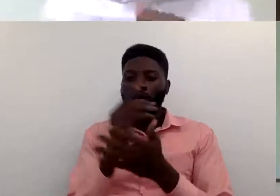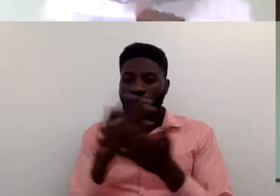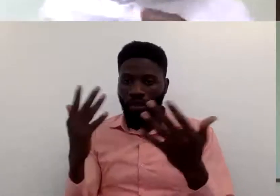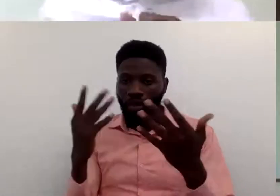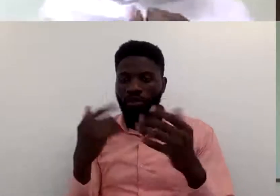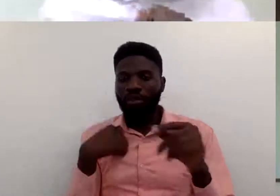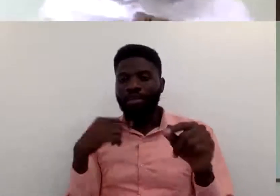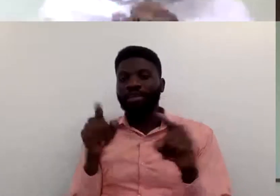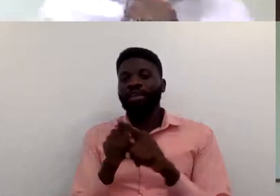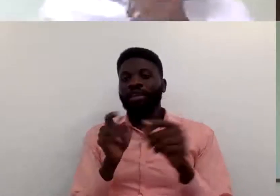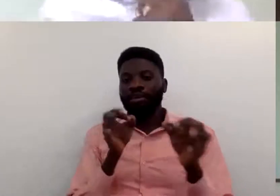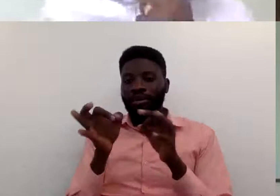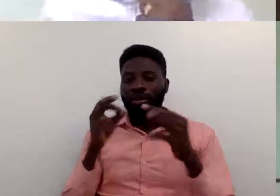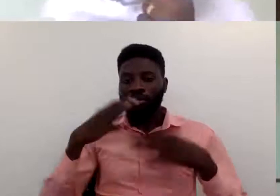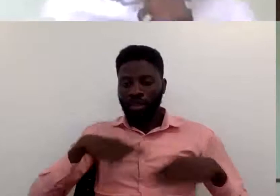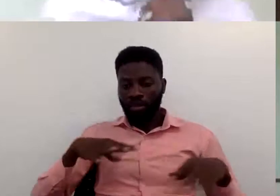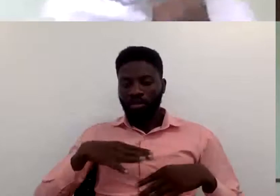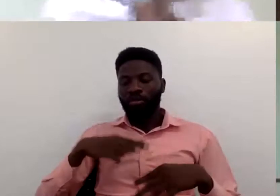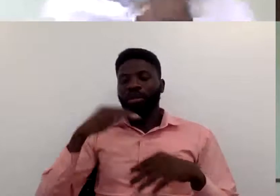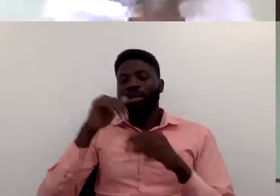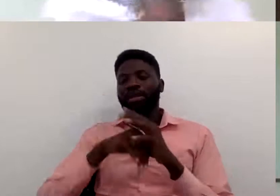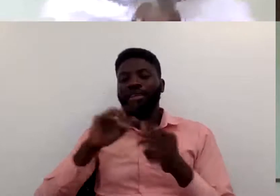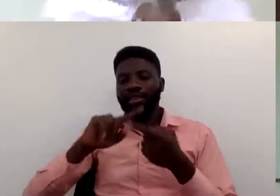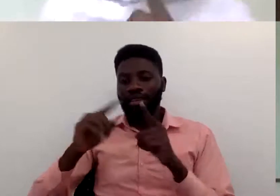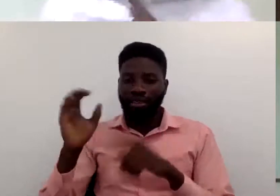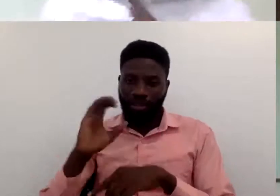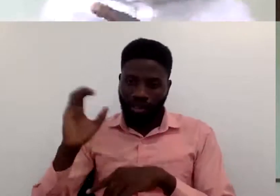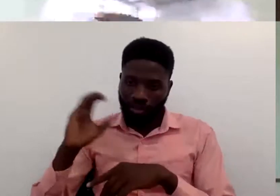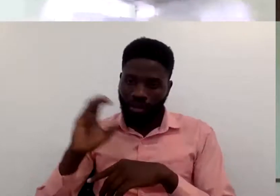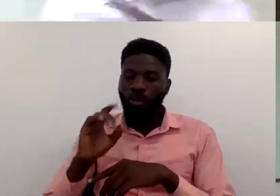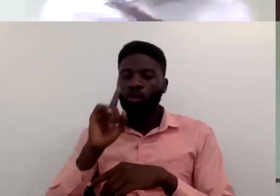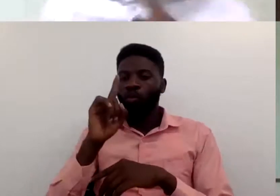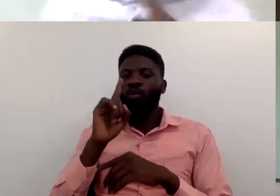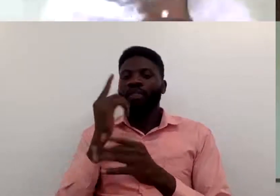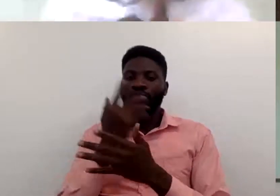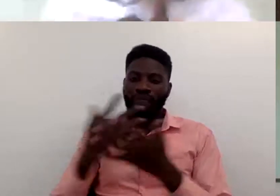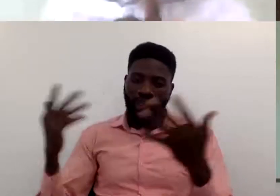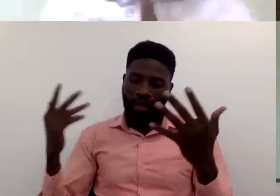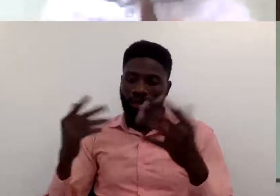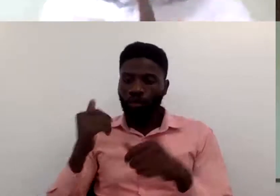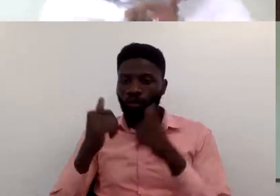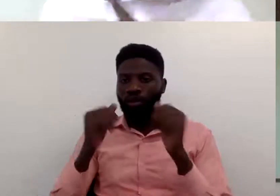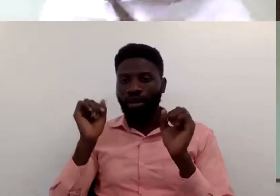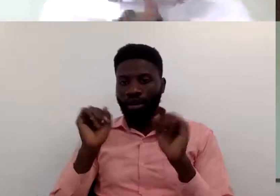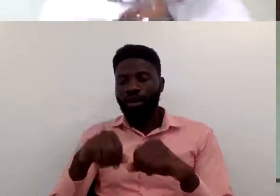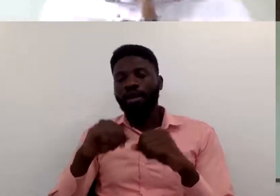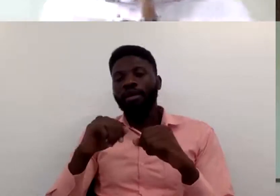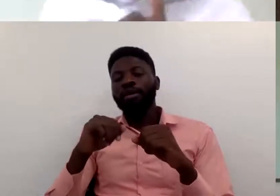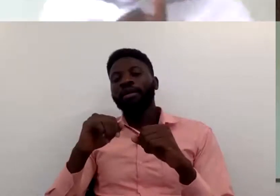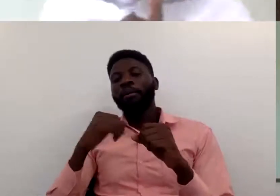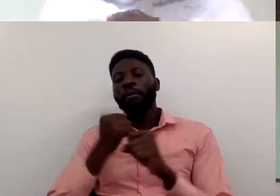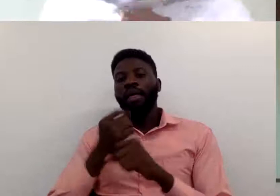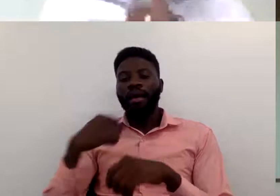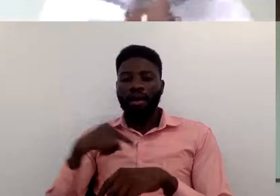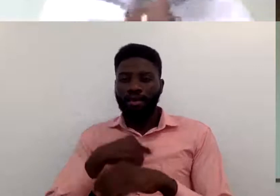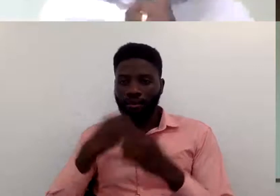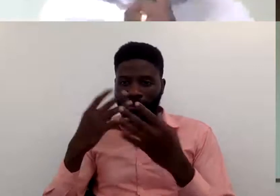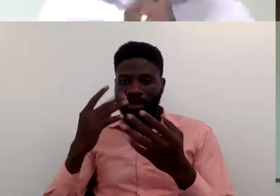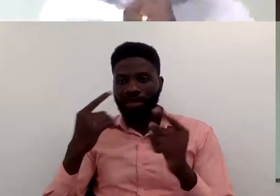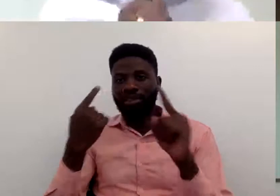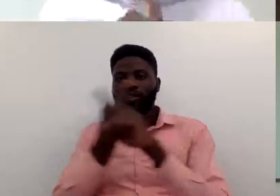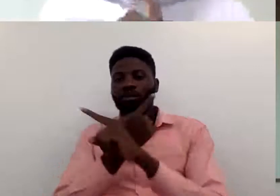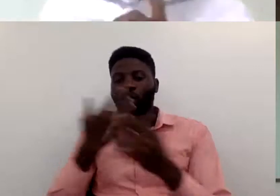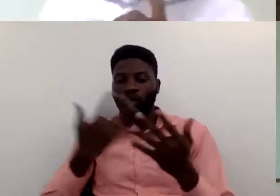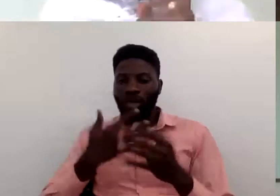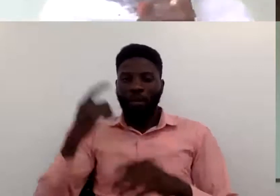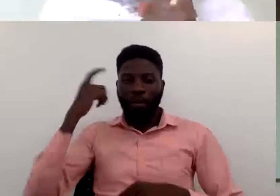tell people in Standard Chartered. The number one thing that will differentiate many of us is intellectual